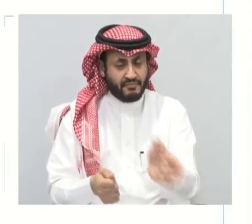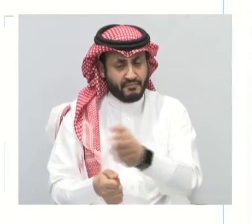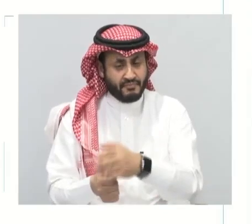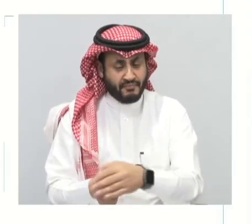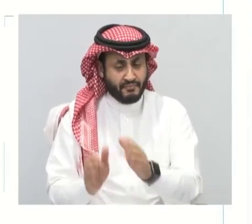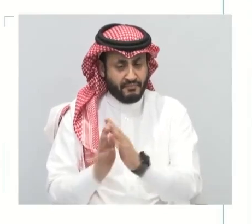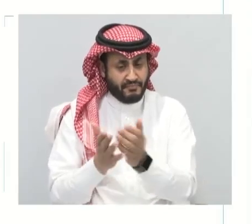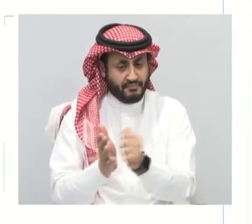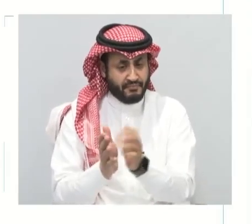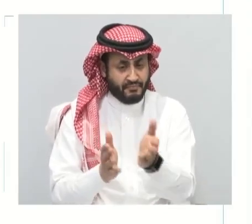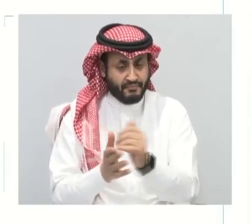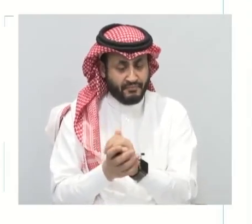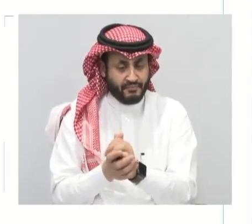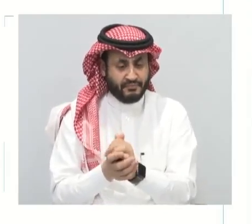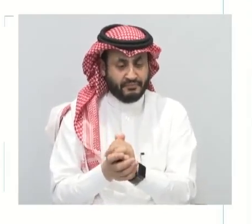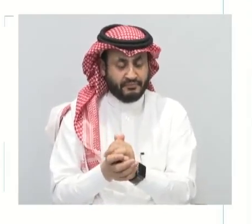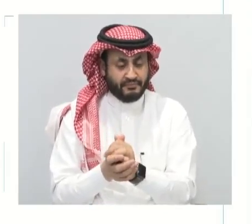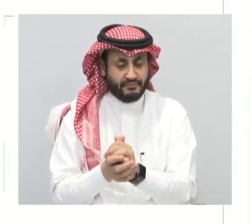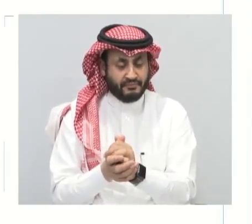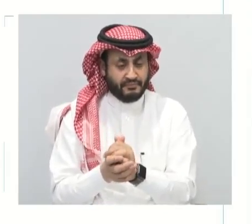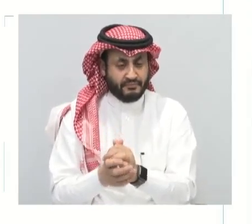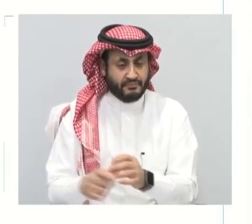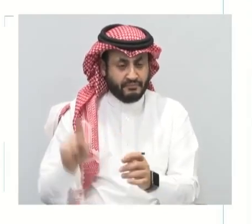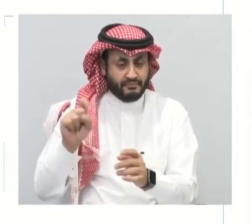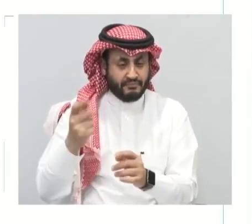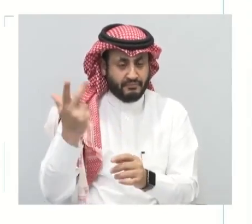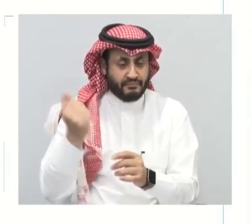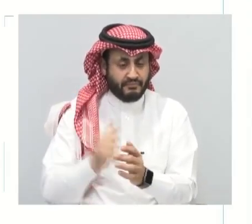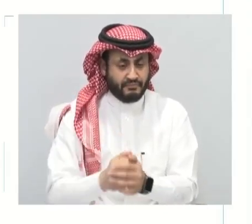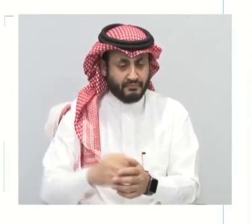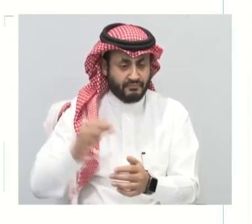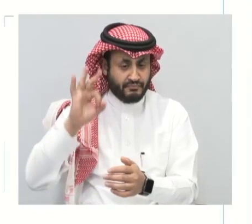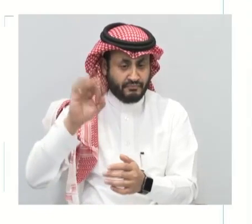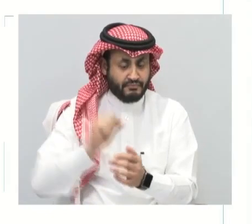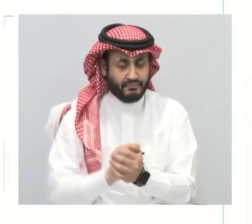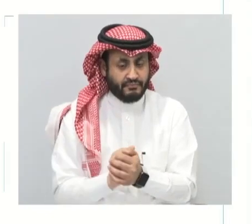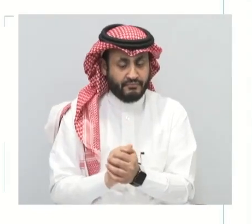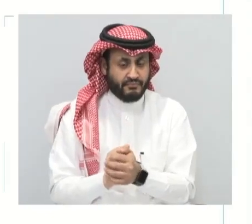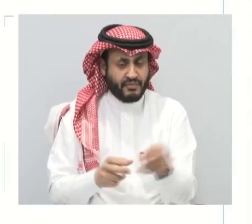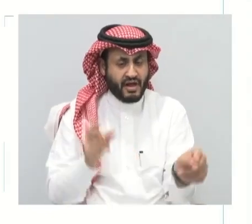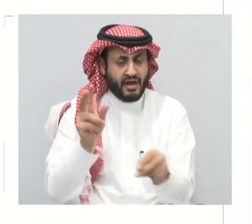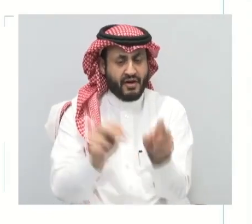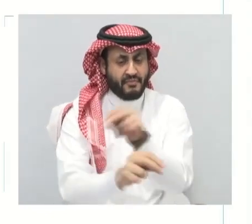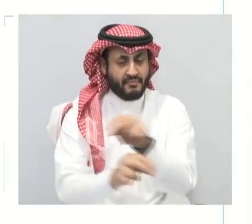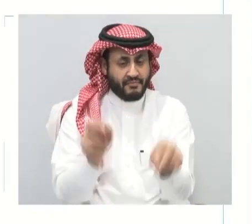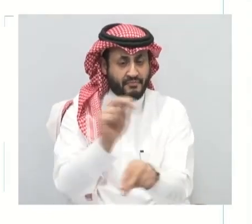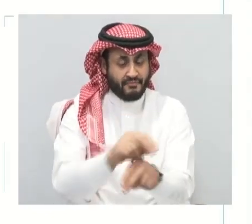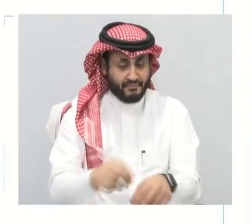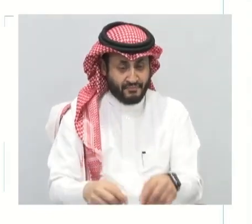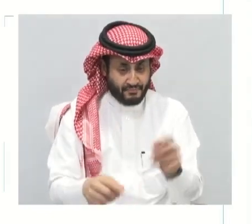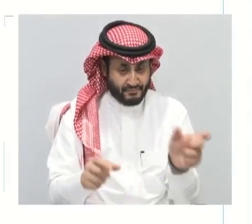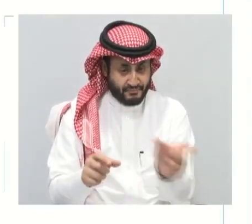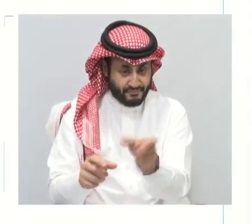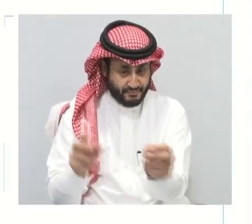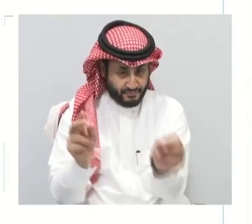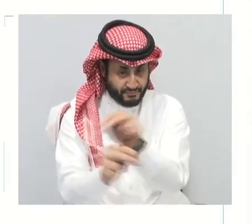the workbook that is on page 113, exercise F. We have some scrambled sentences. We need